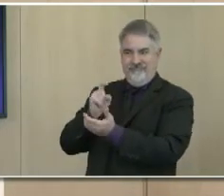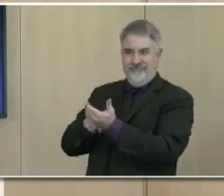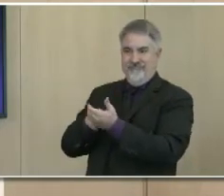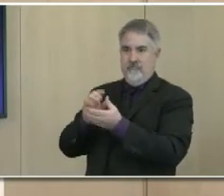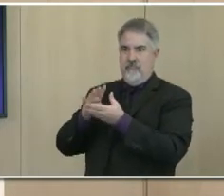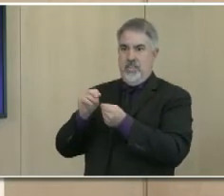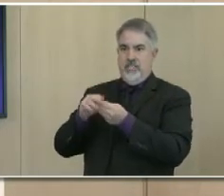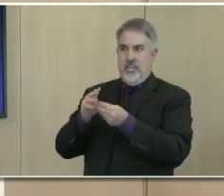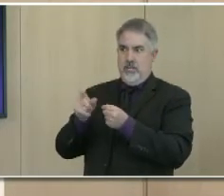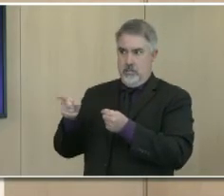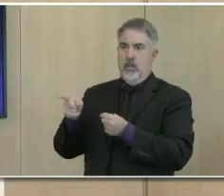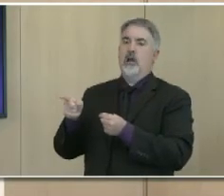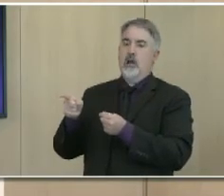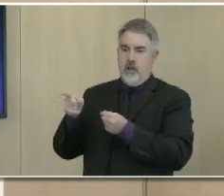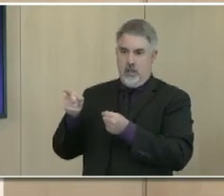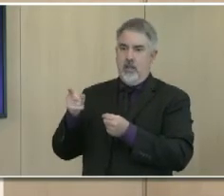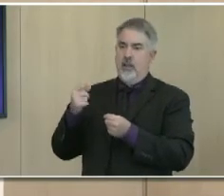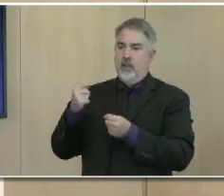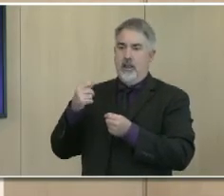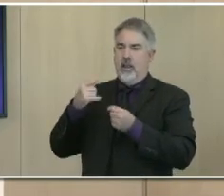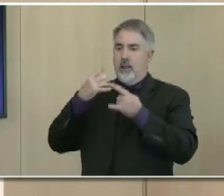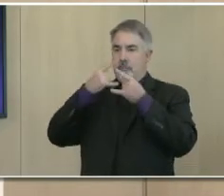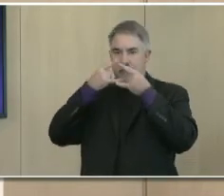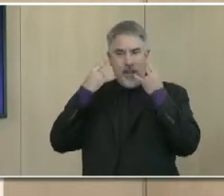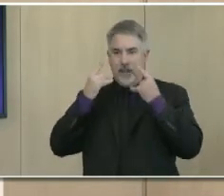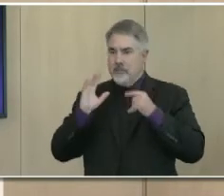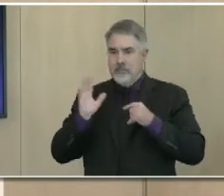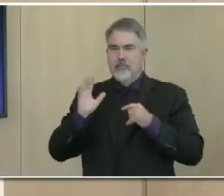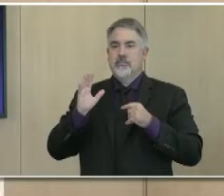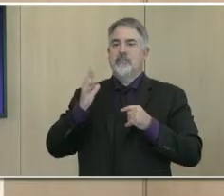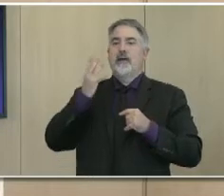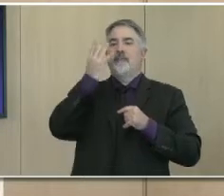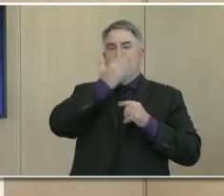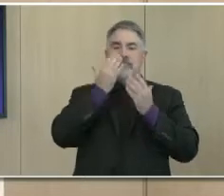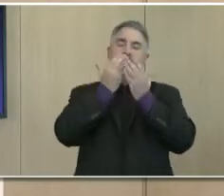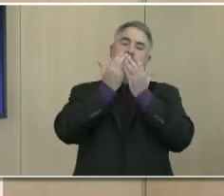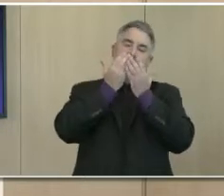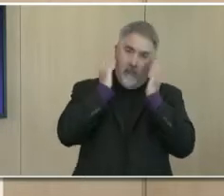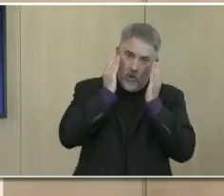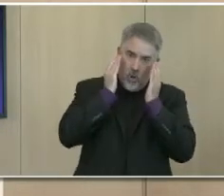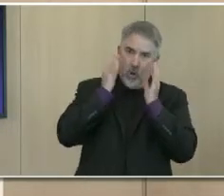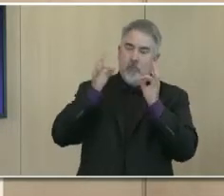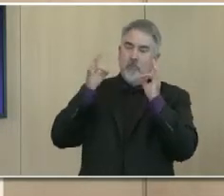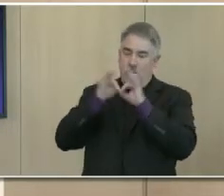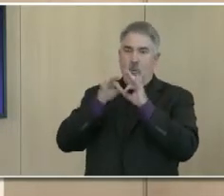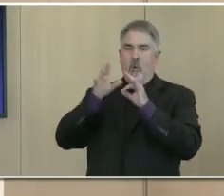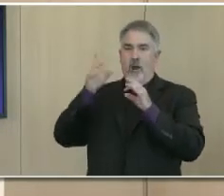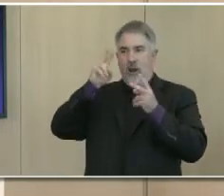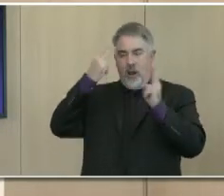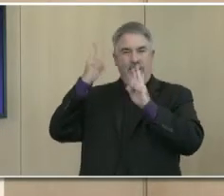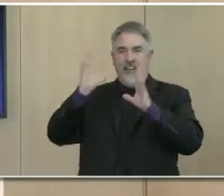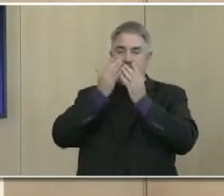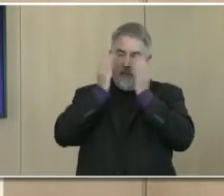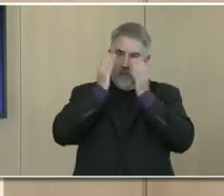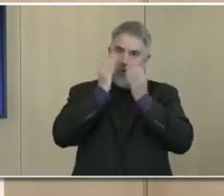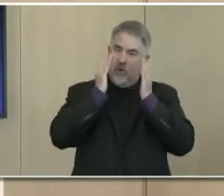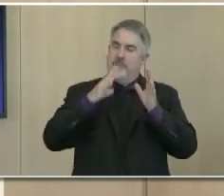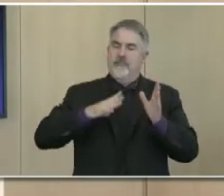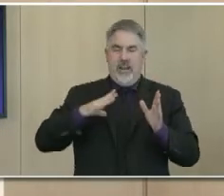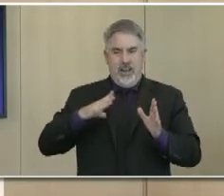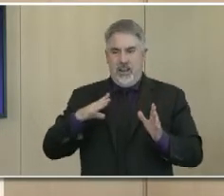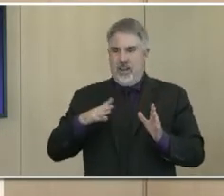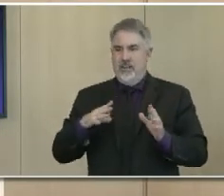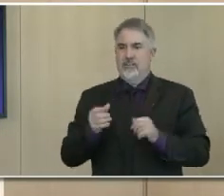are not facial masks, but facial coverings. And a napkin can be effectively